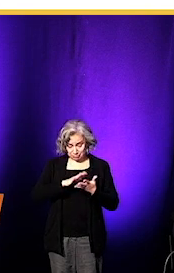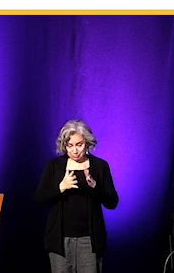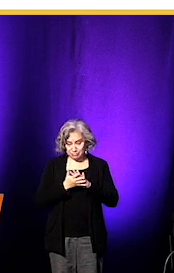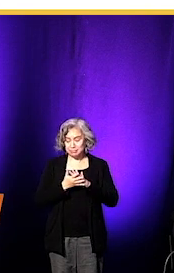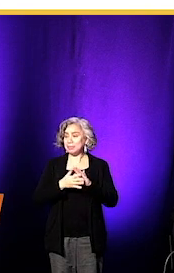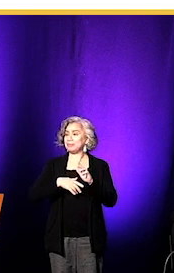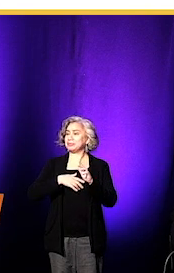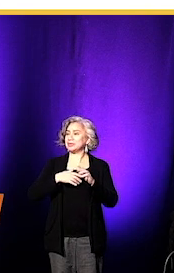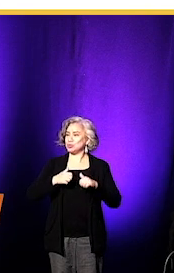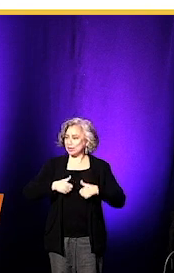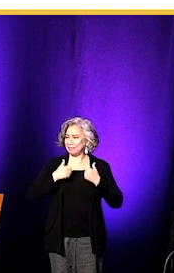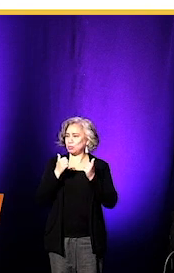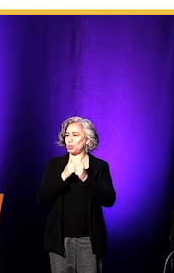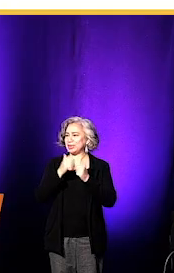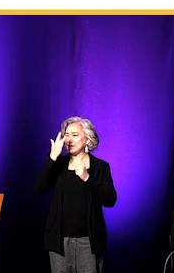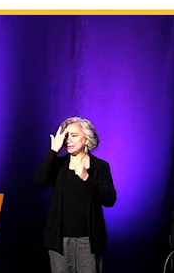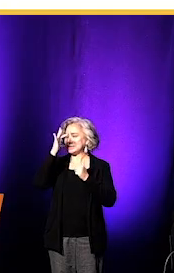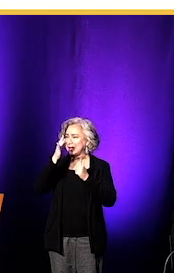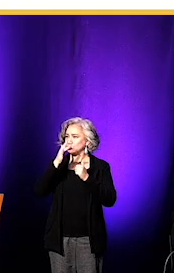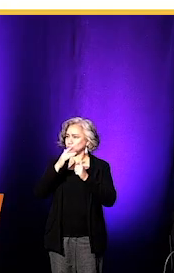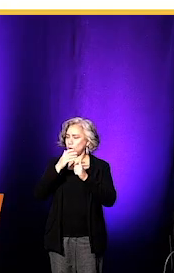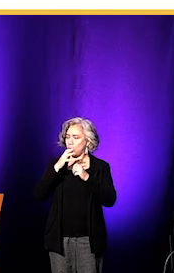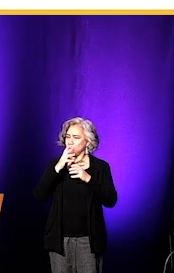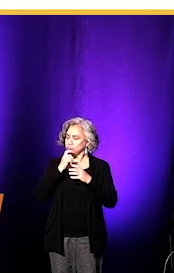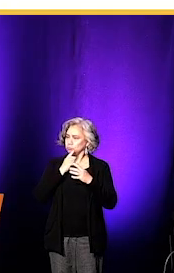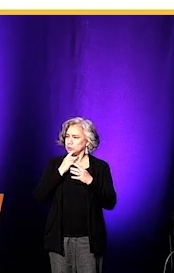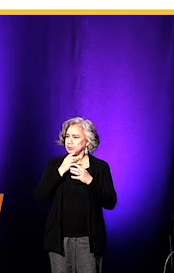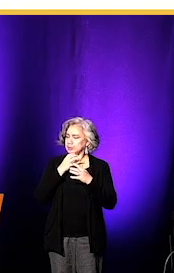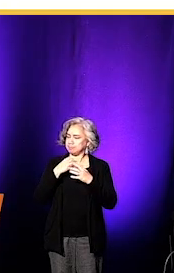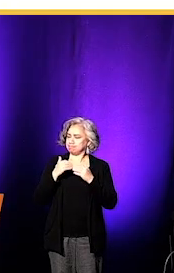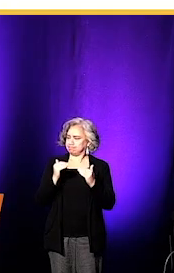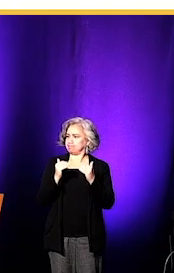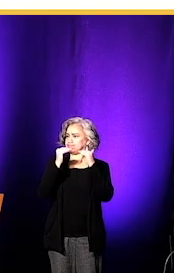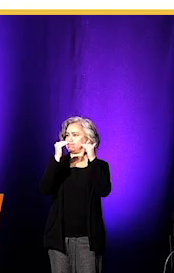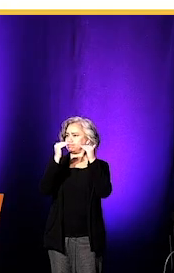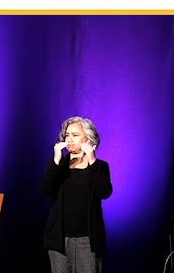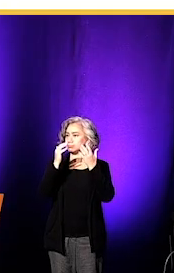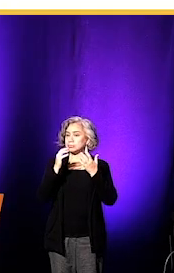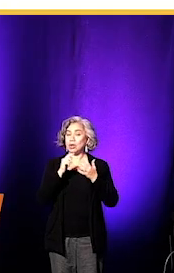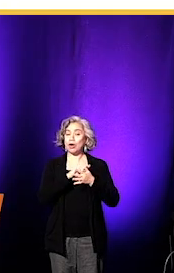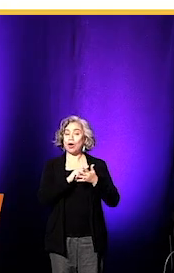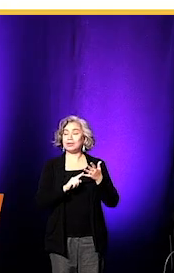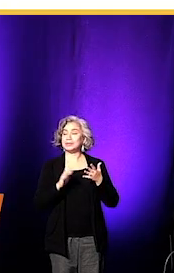by side. These were all the words and characterizations made by former instructors.